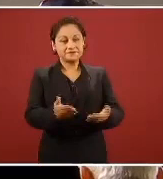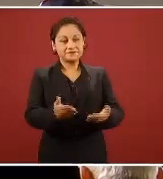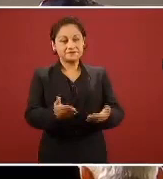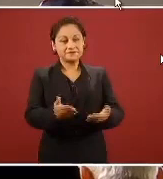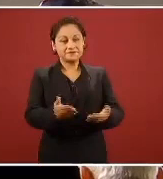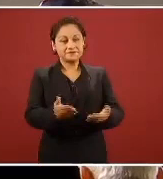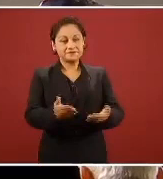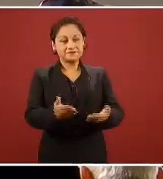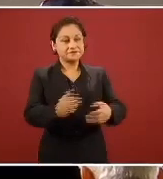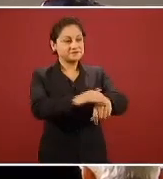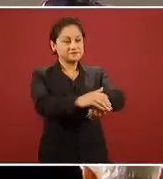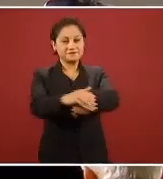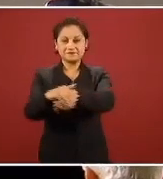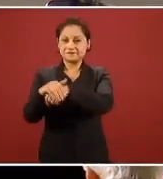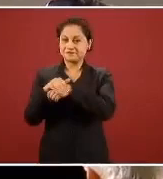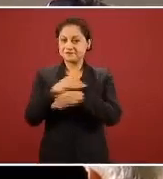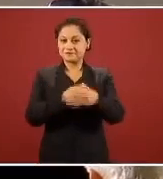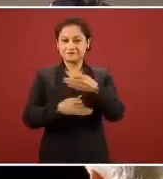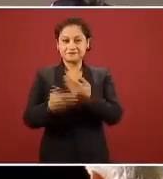friends.